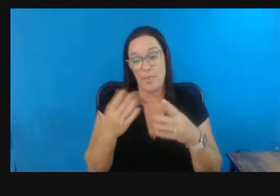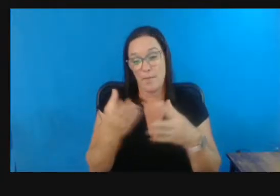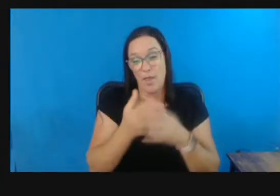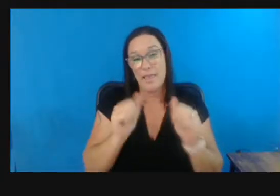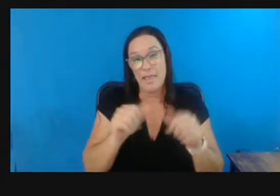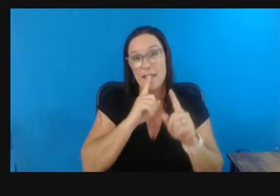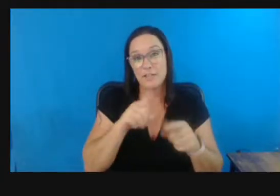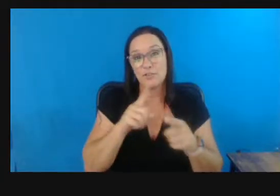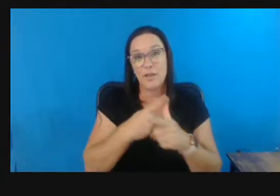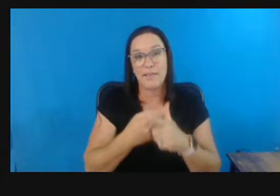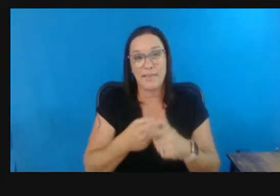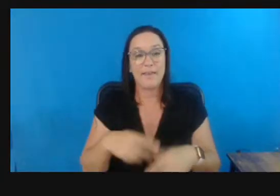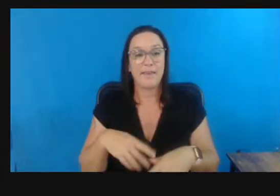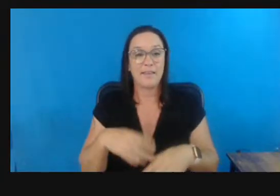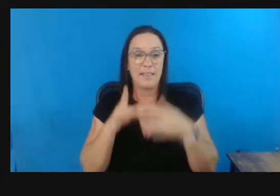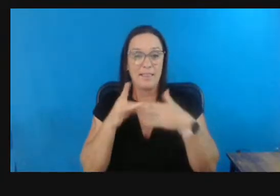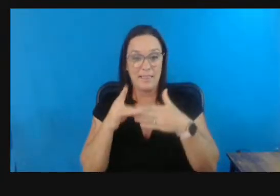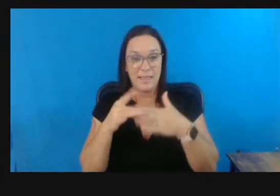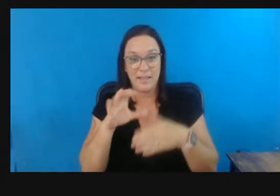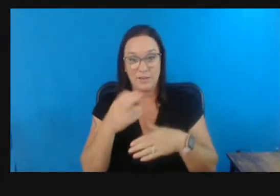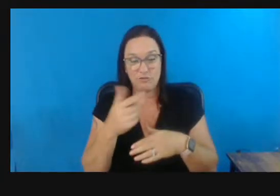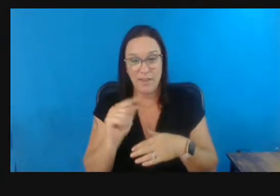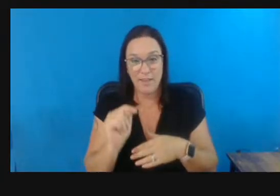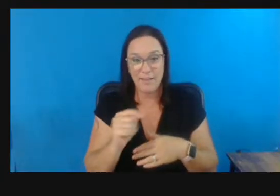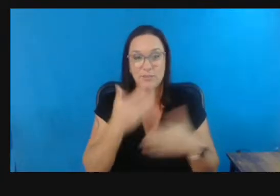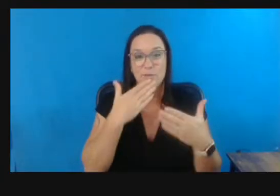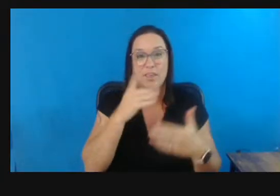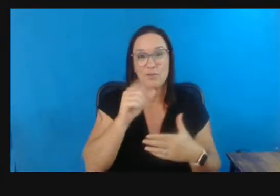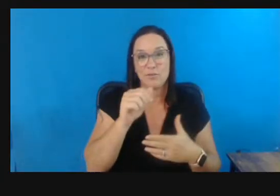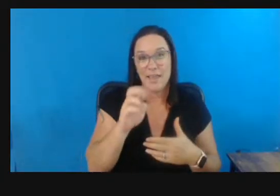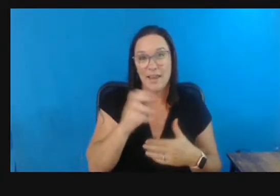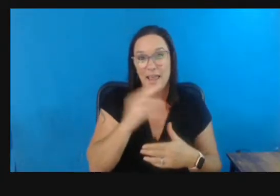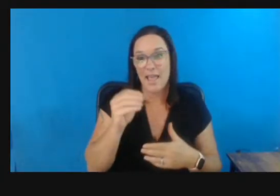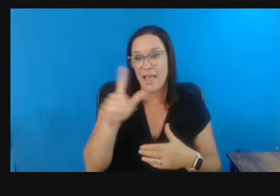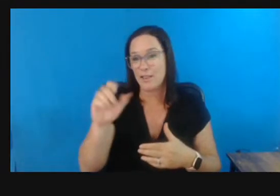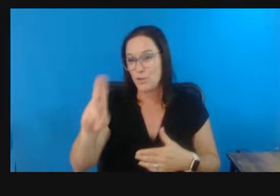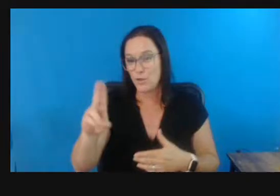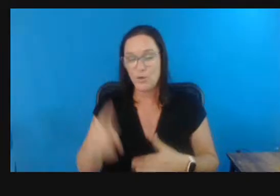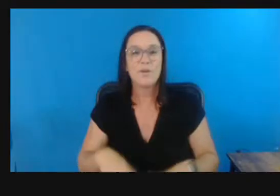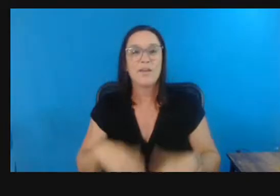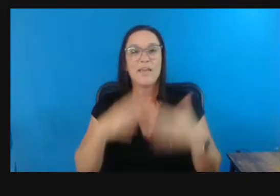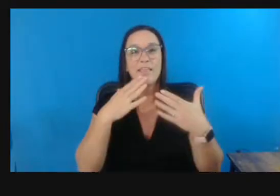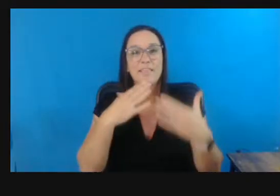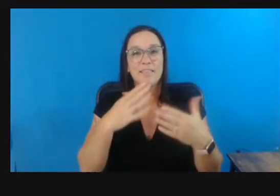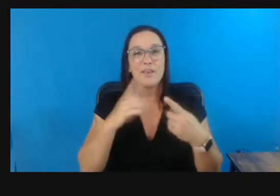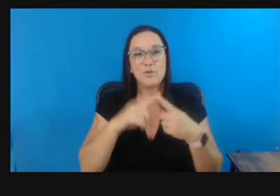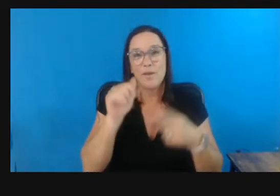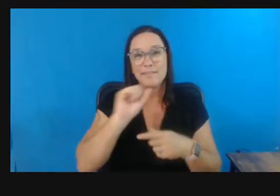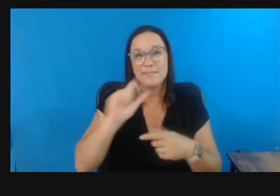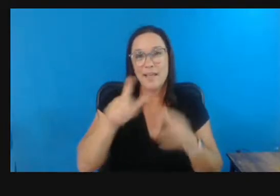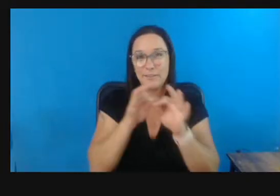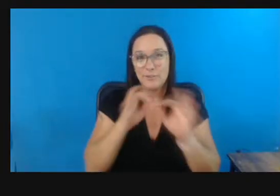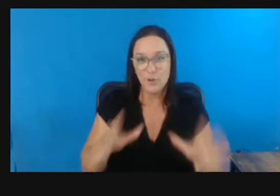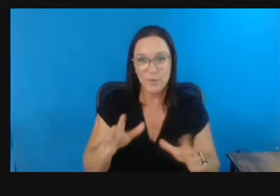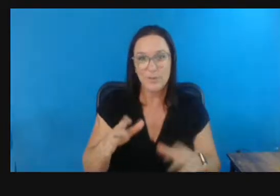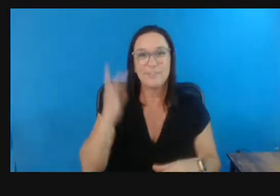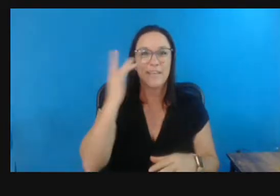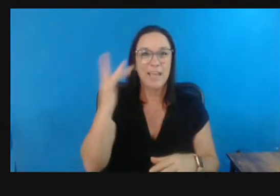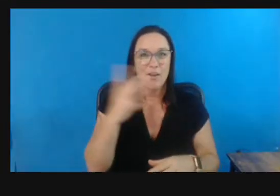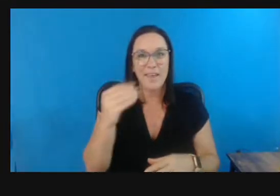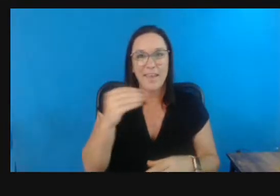Mahalo for that, as always, Dane, and Lou as well on the back end. Mahalo to our ASL interpreters with us today, as always, Carrie and